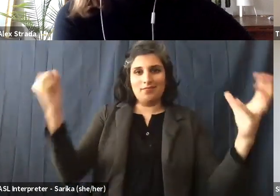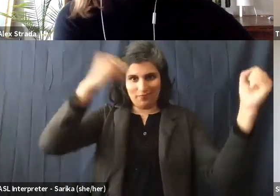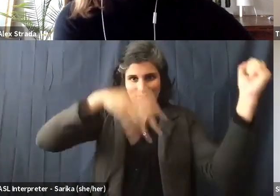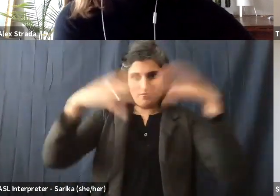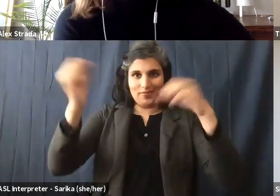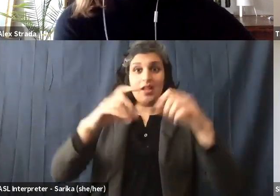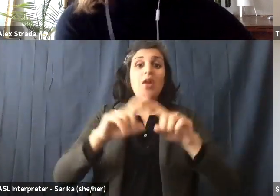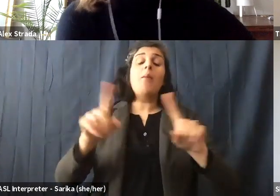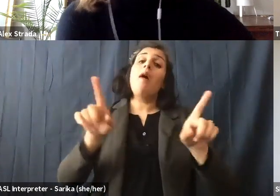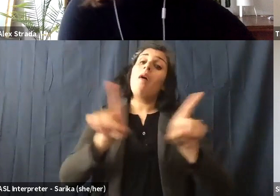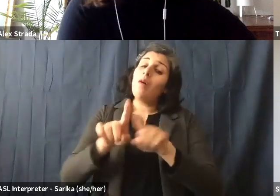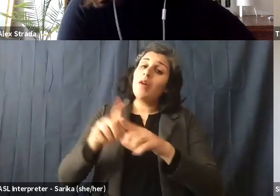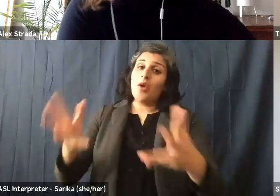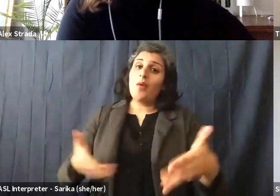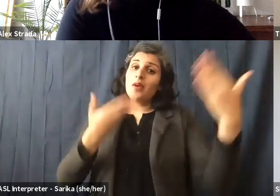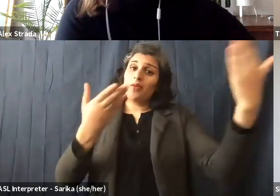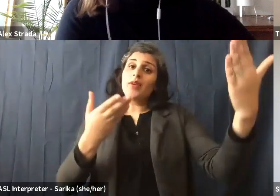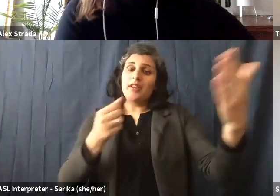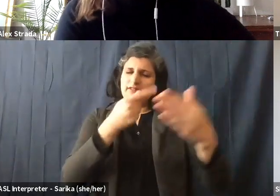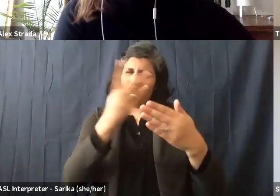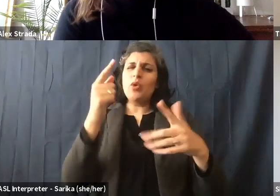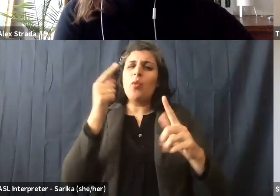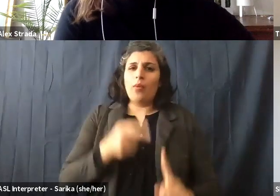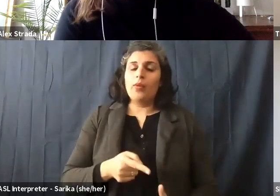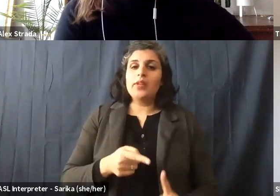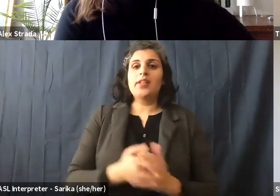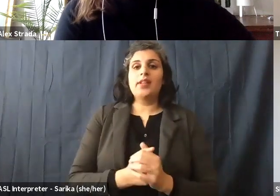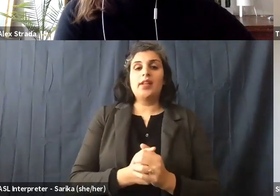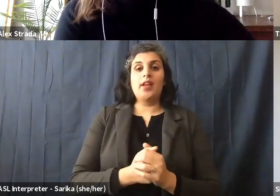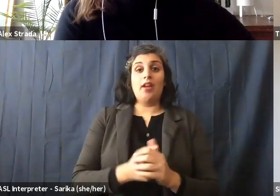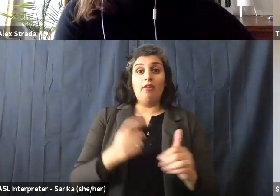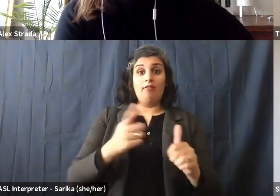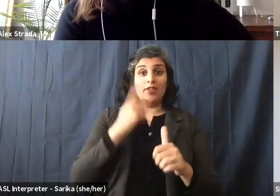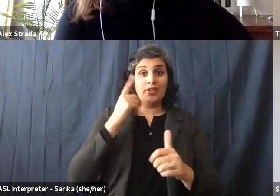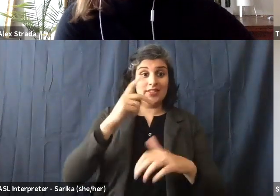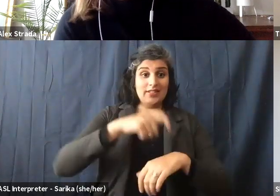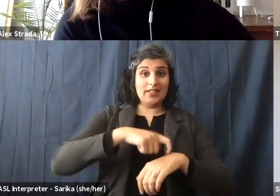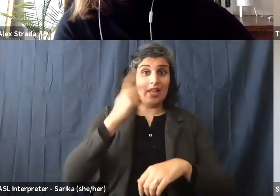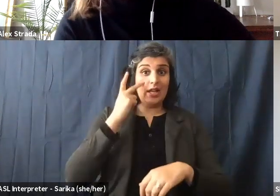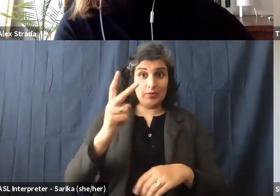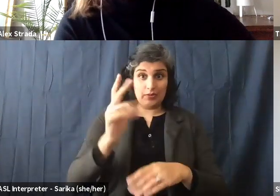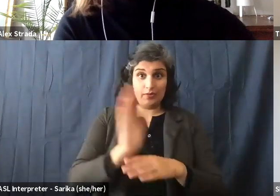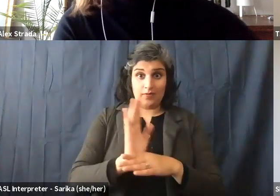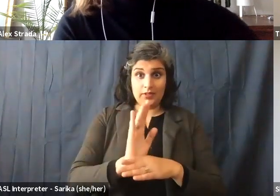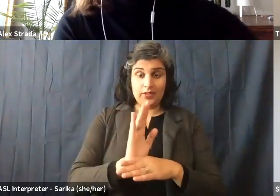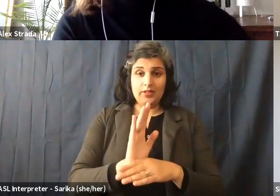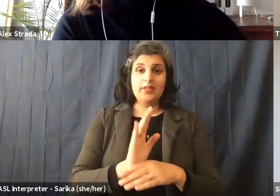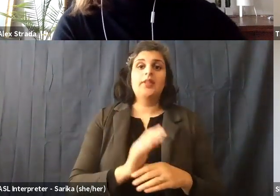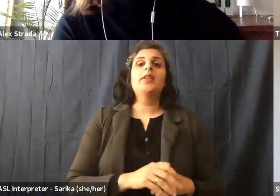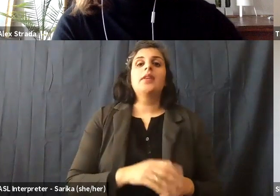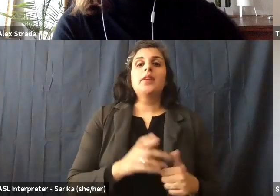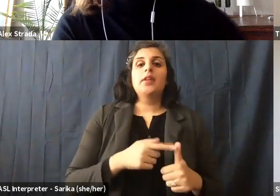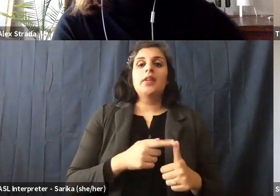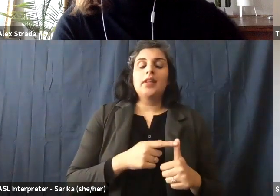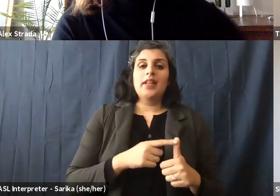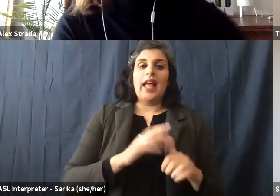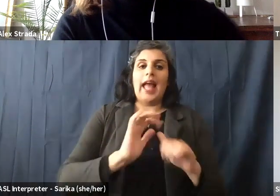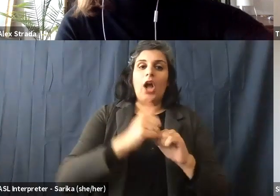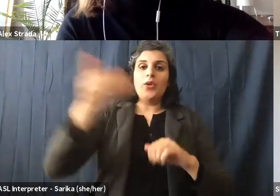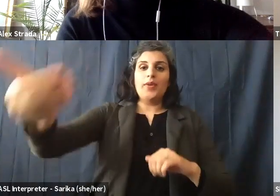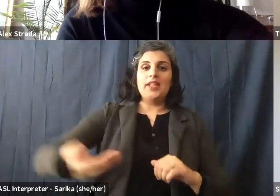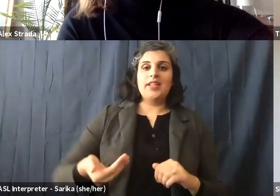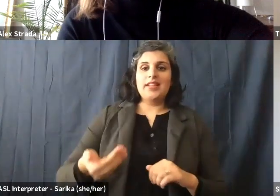raise a couple of things that struck me when I first watched the film. So one thing was the way in which you introduce